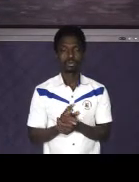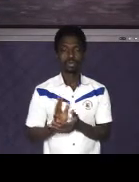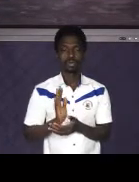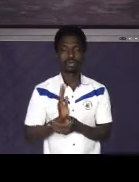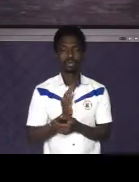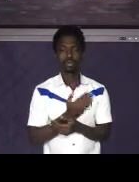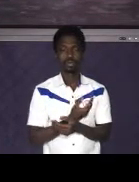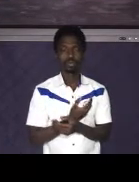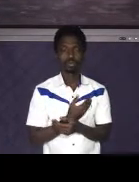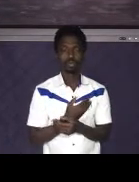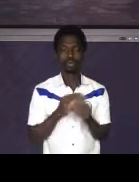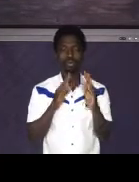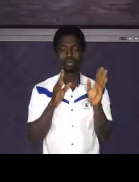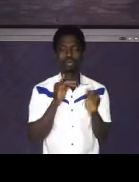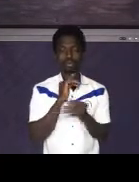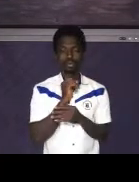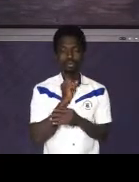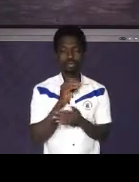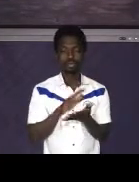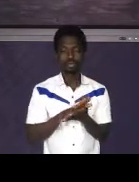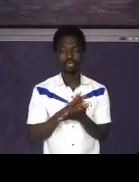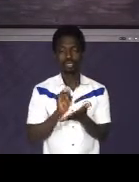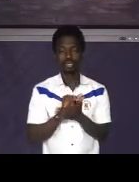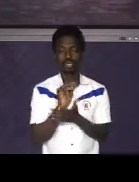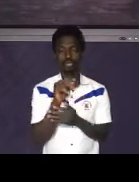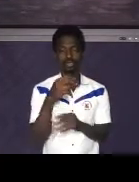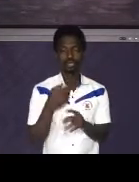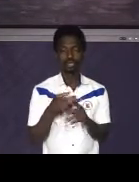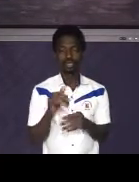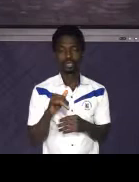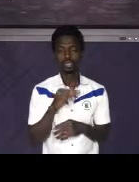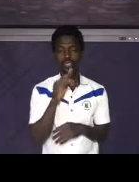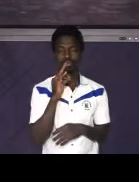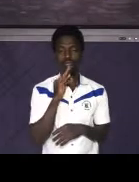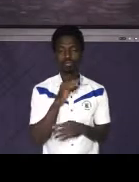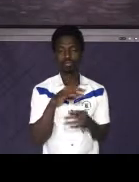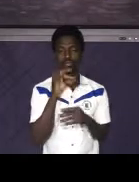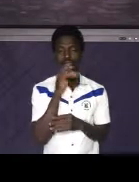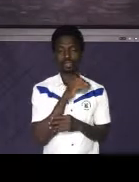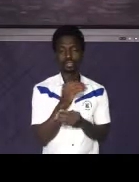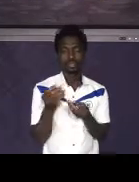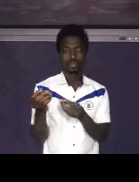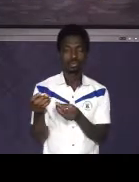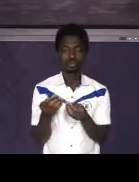Our house is so clean that you hardly find a particle of dirt.